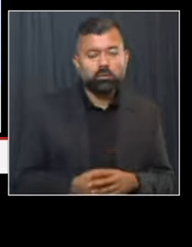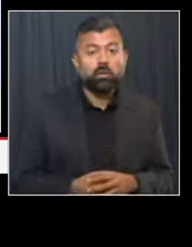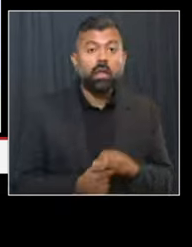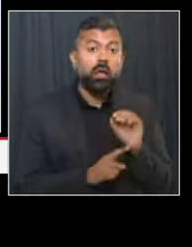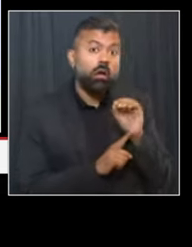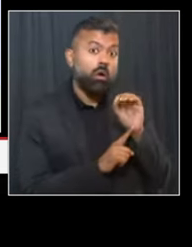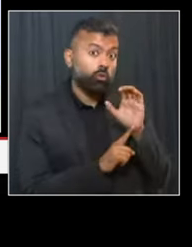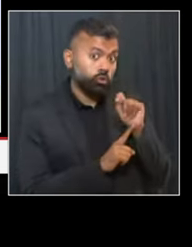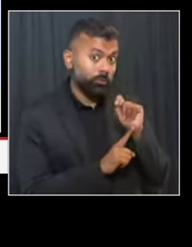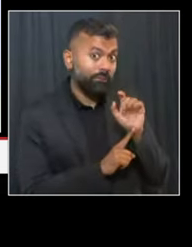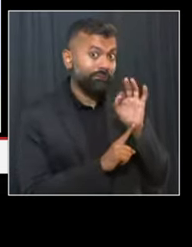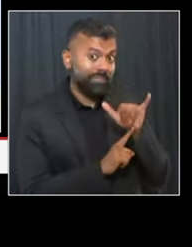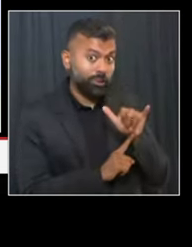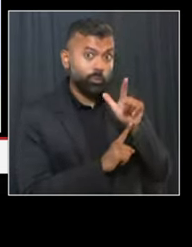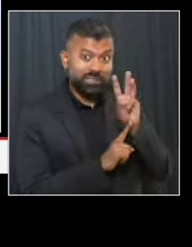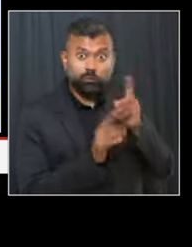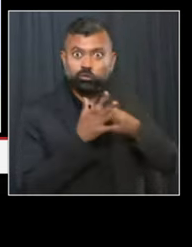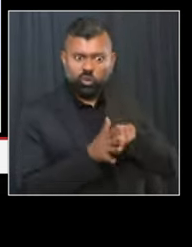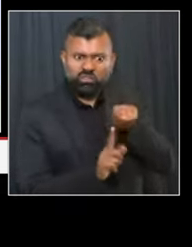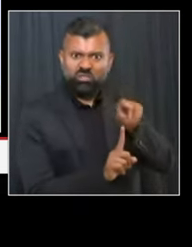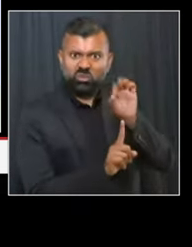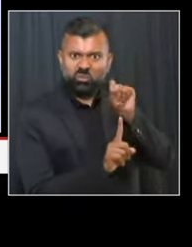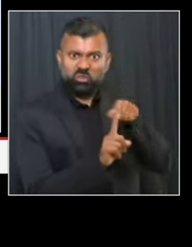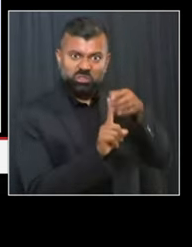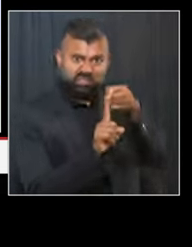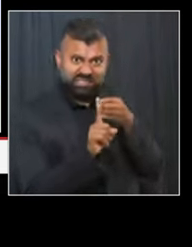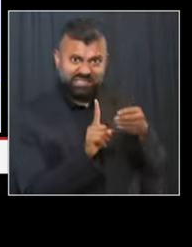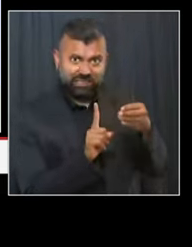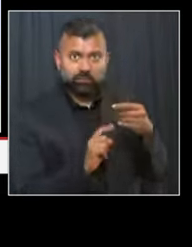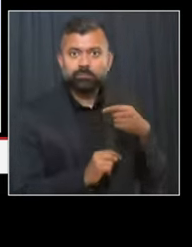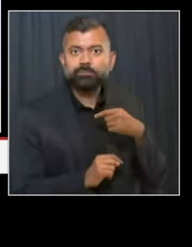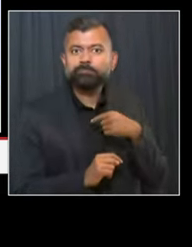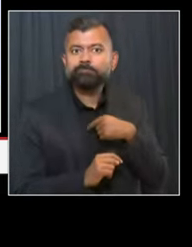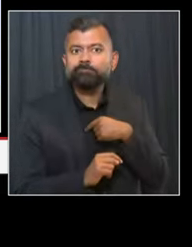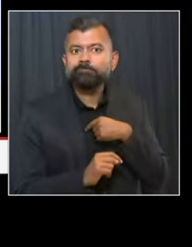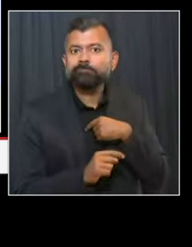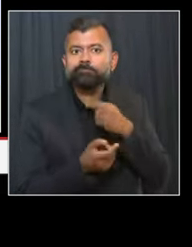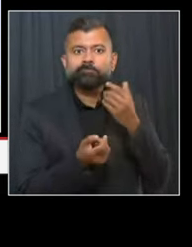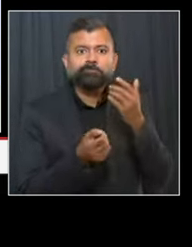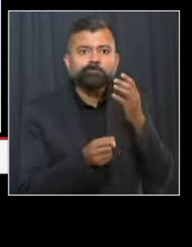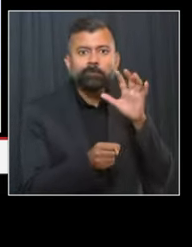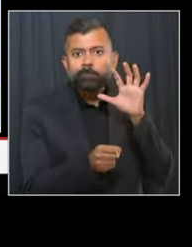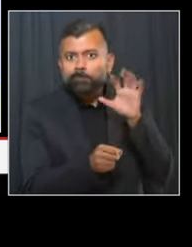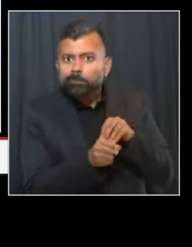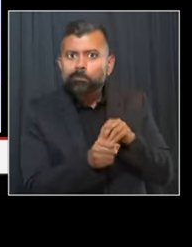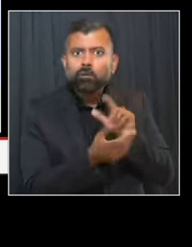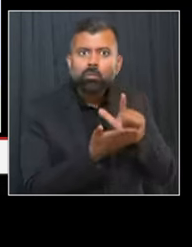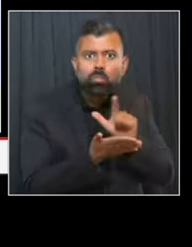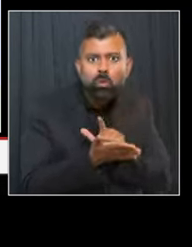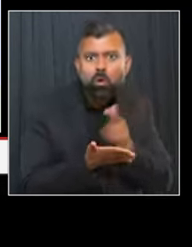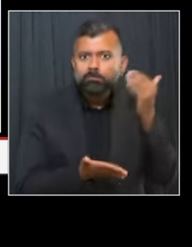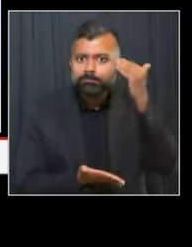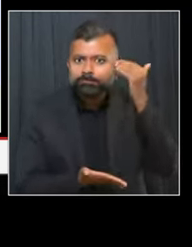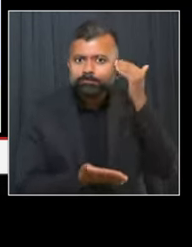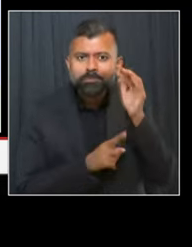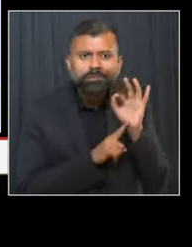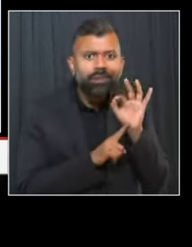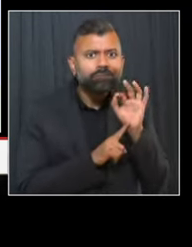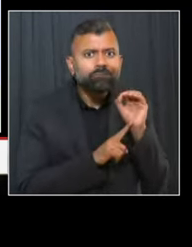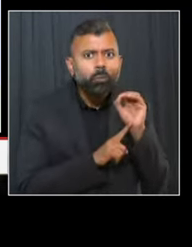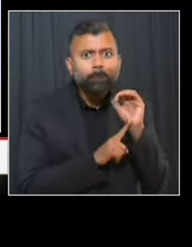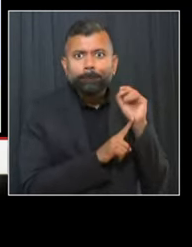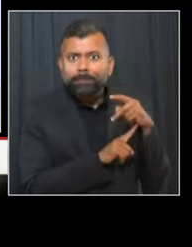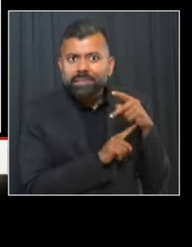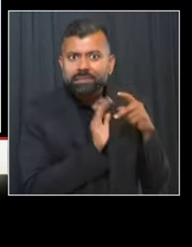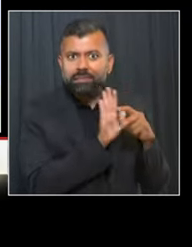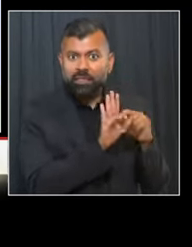So I'm not including attorneys, I'm not including FOP. We have in the BSA something that I think reflects actual reality